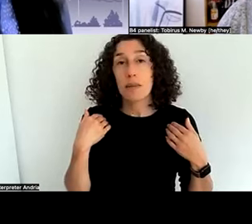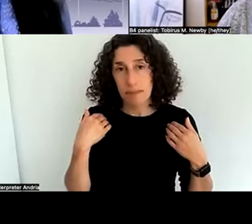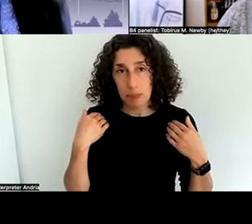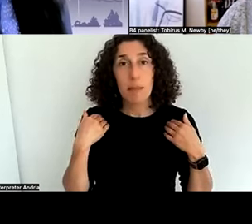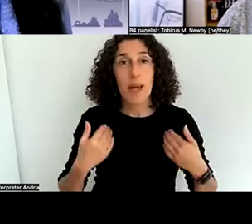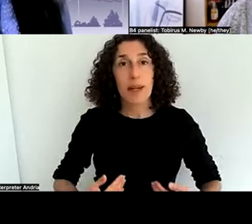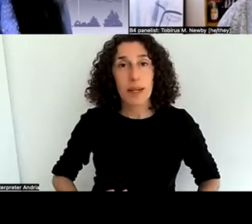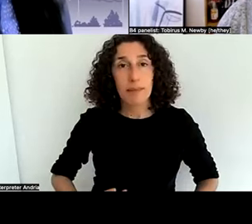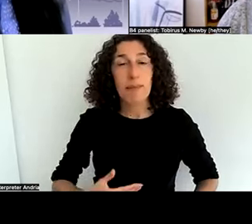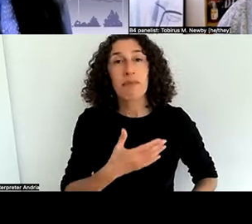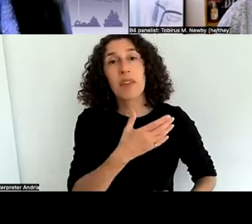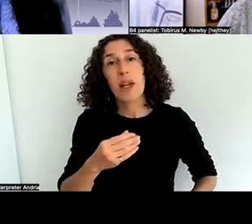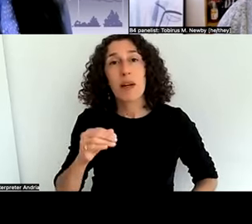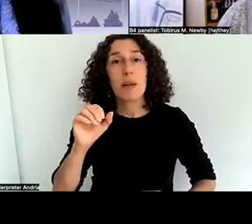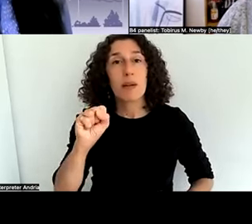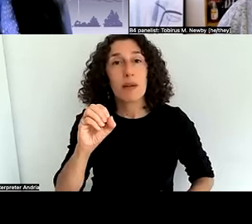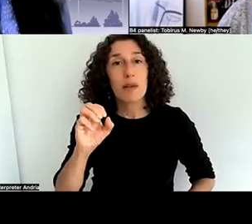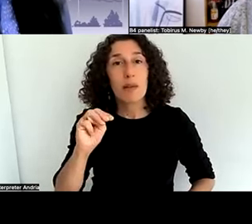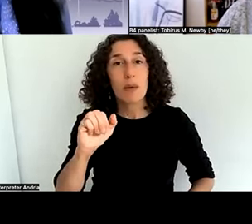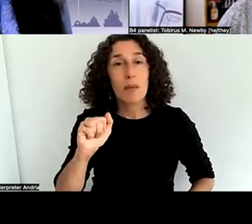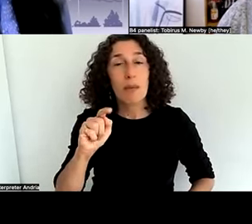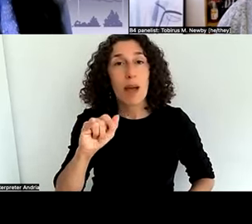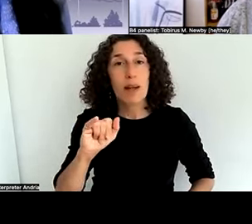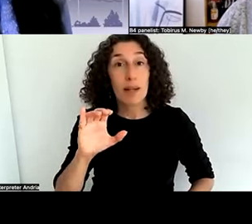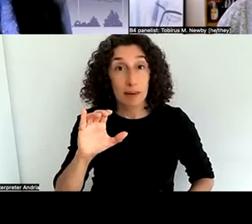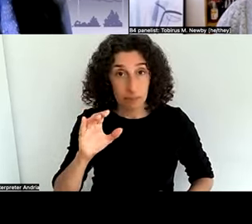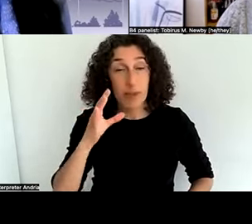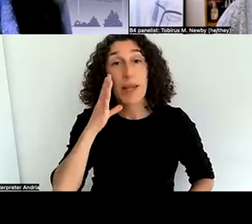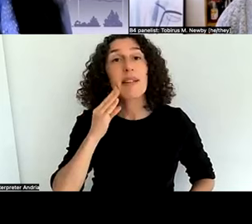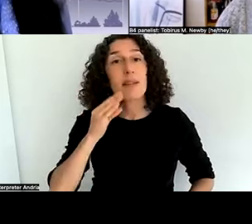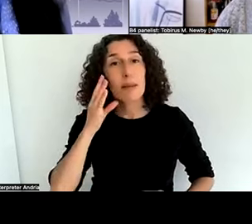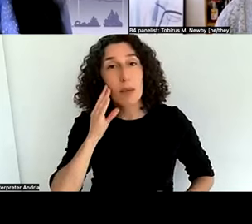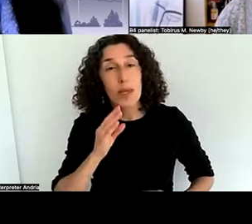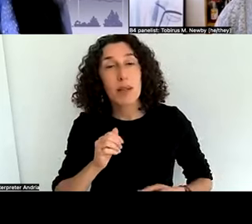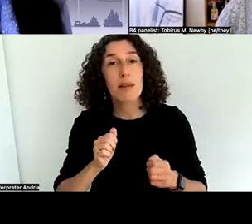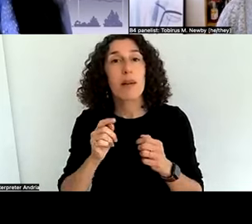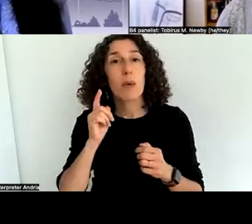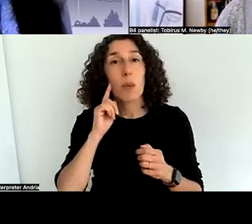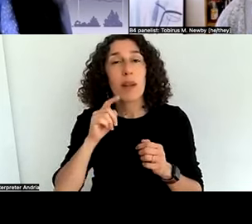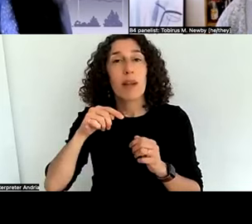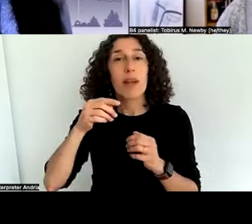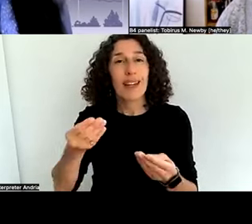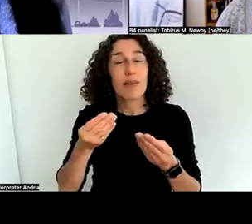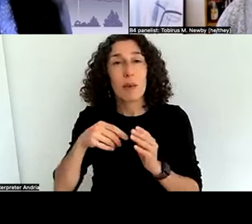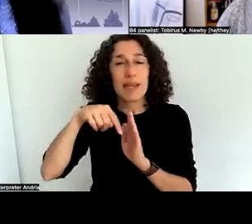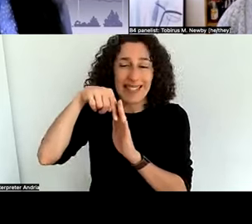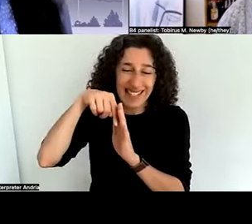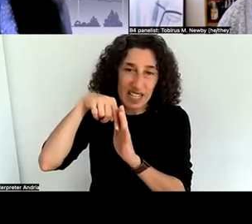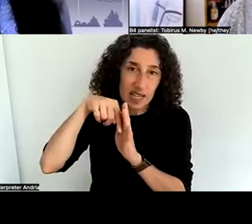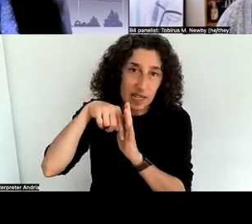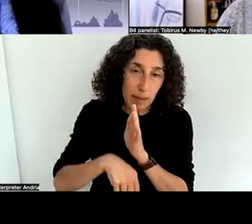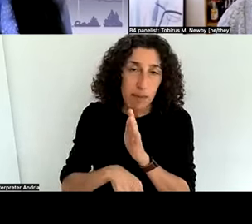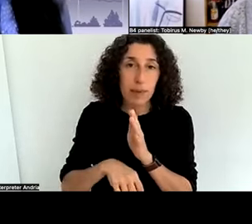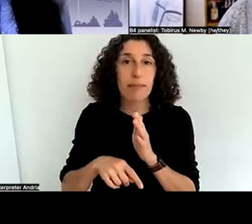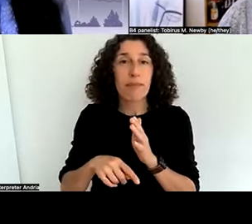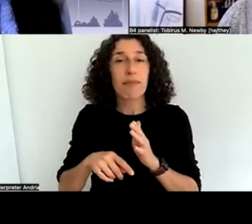are accessible. And that comes from having material security, a home, enough income